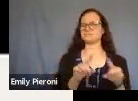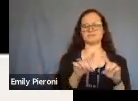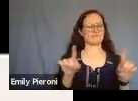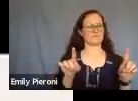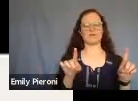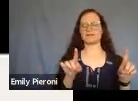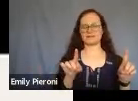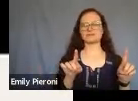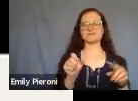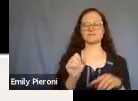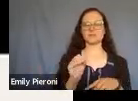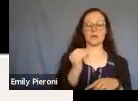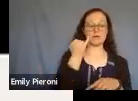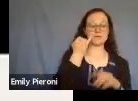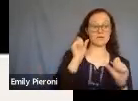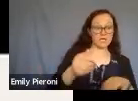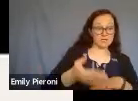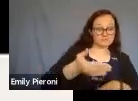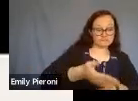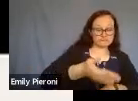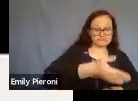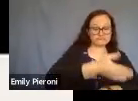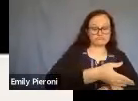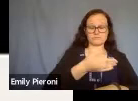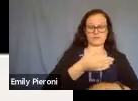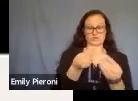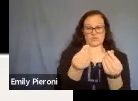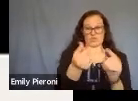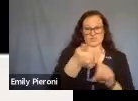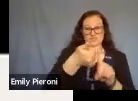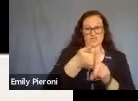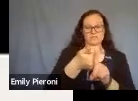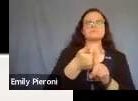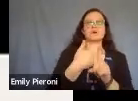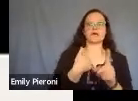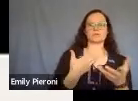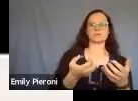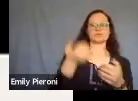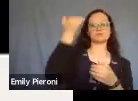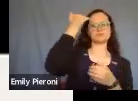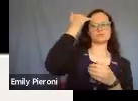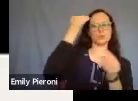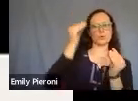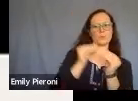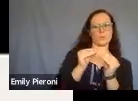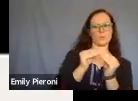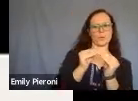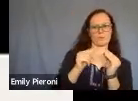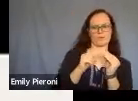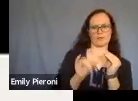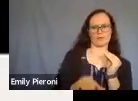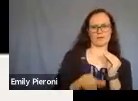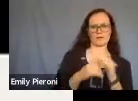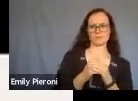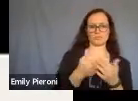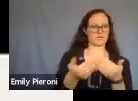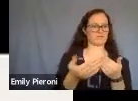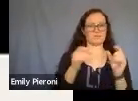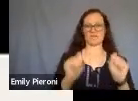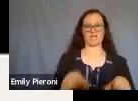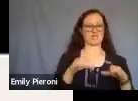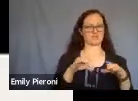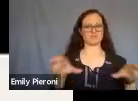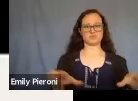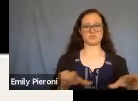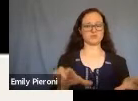to improve organic matter is something that we need to be exploring. Anything that we need to be doing to encourage soil health